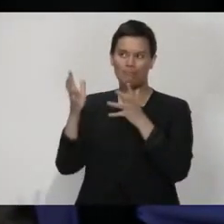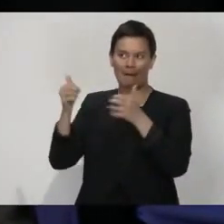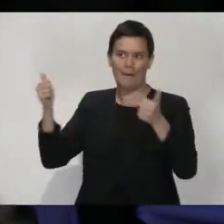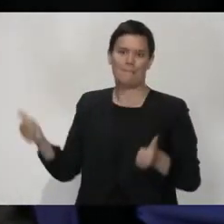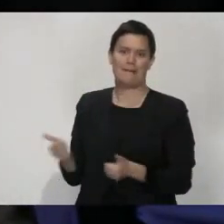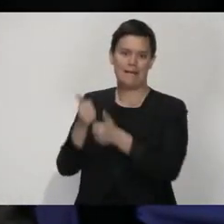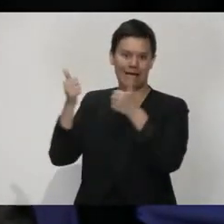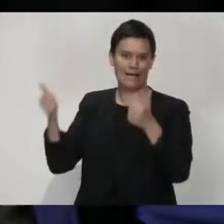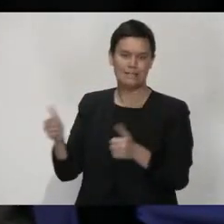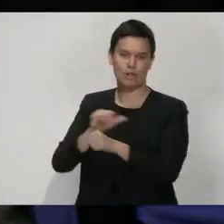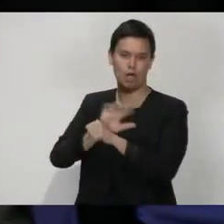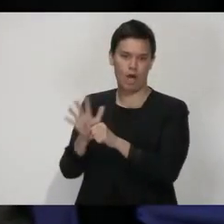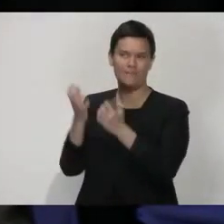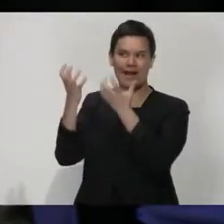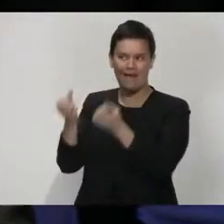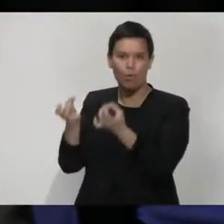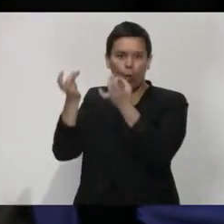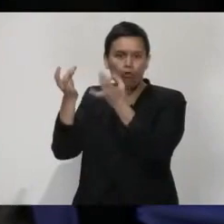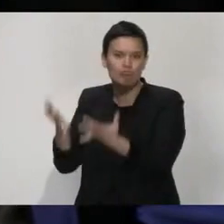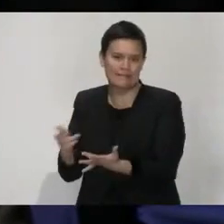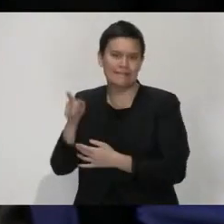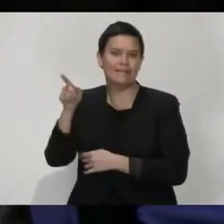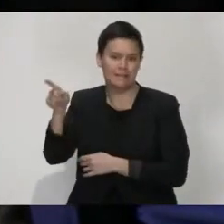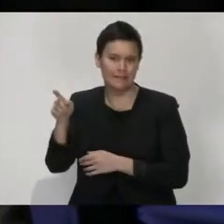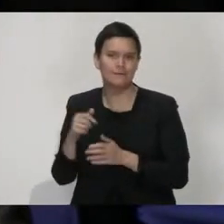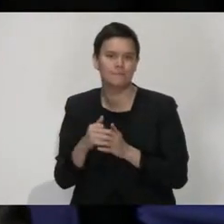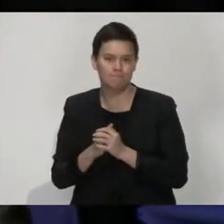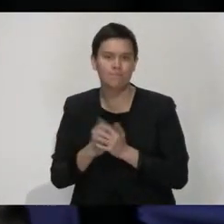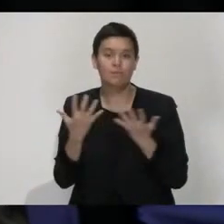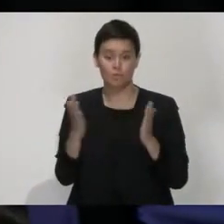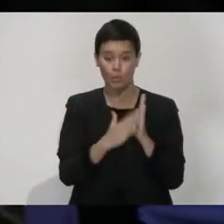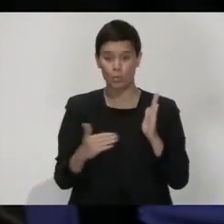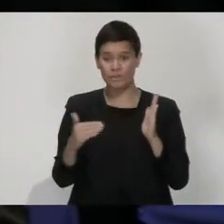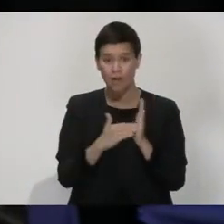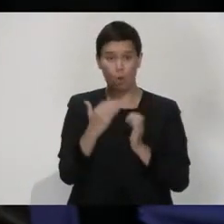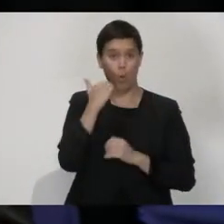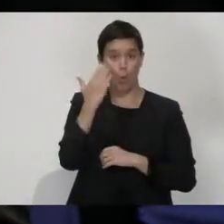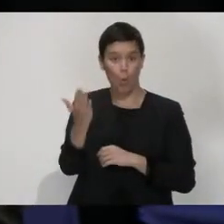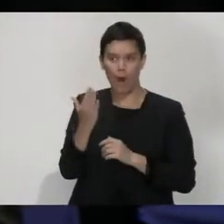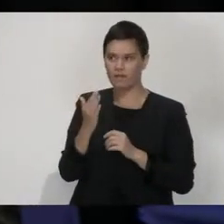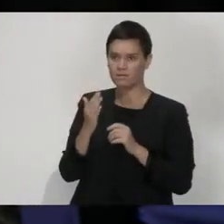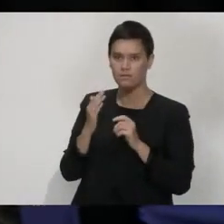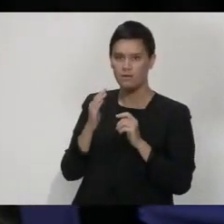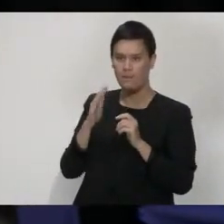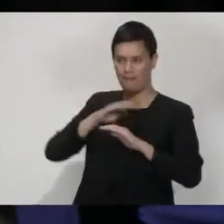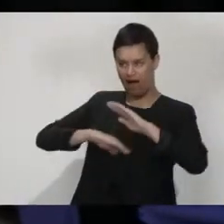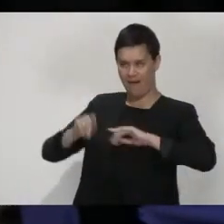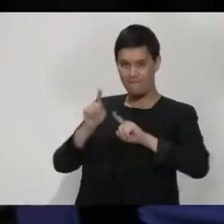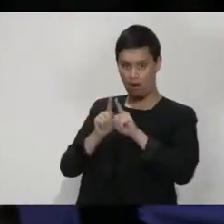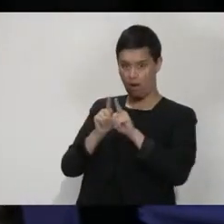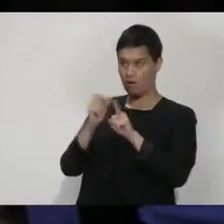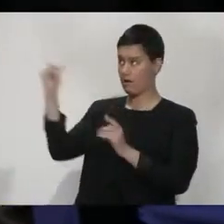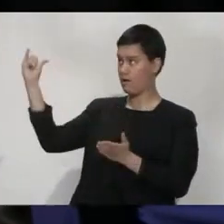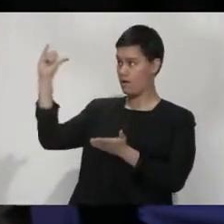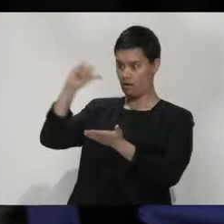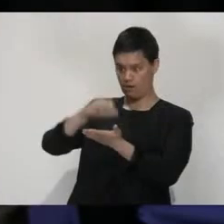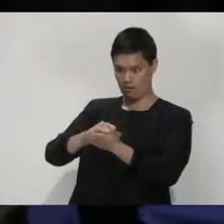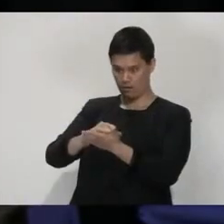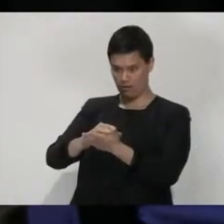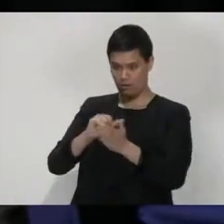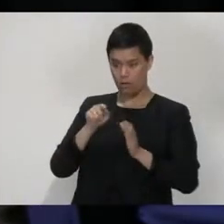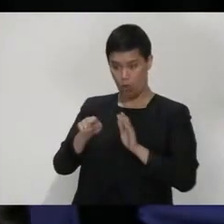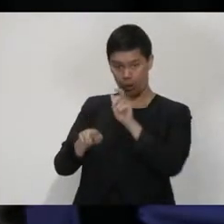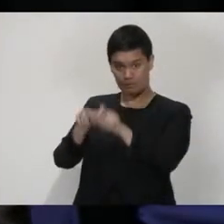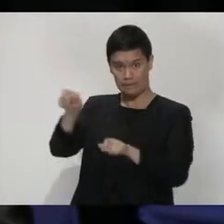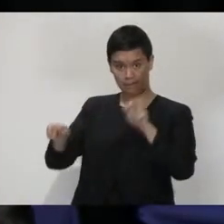have COVID until it is proven otherwise via the testing regime. The testing regime has picked these people up exactly as it's meant